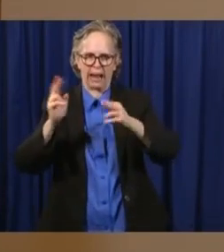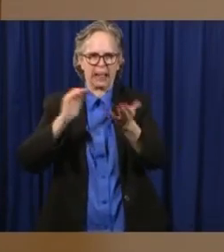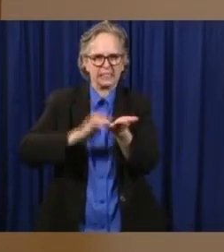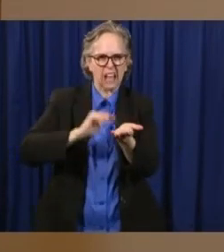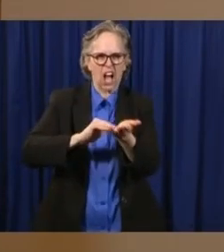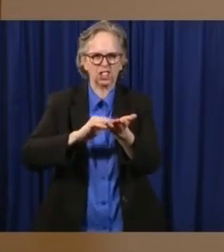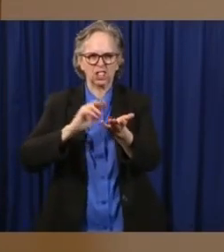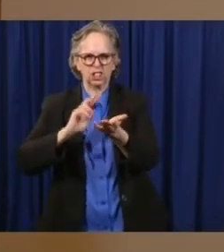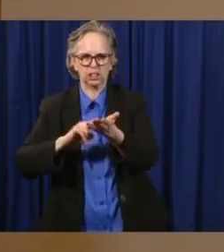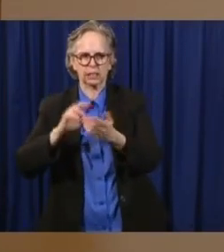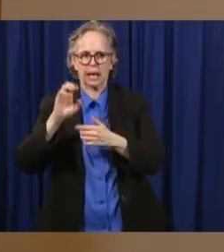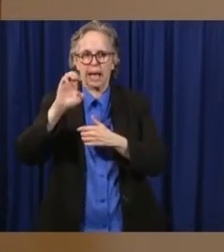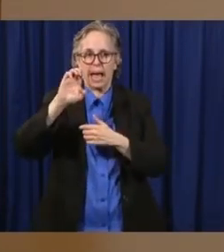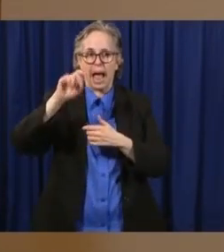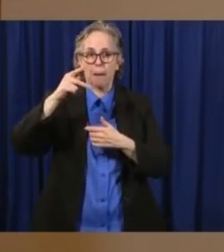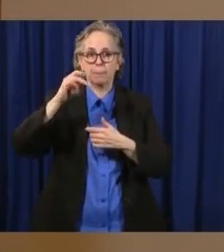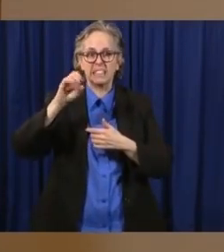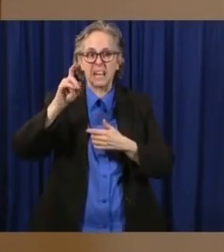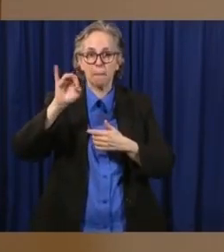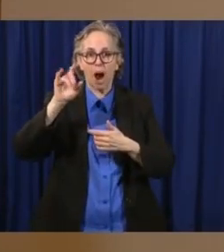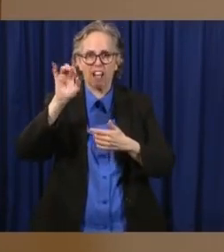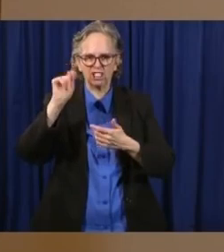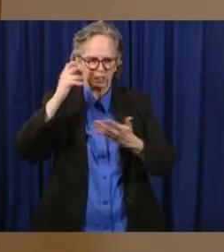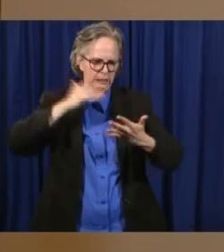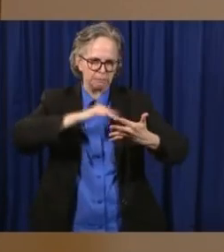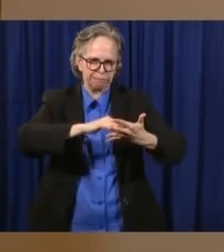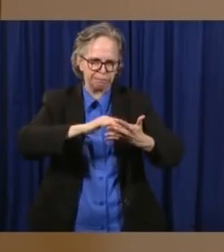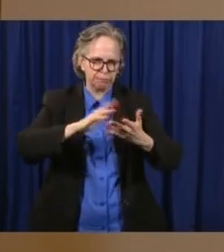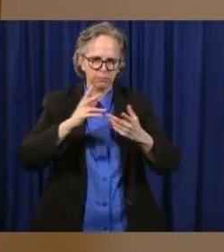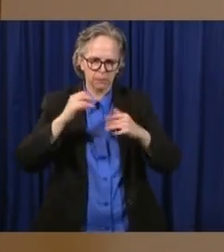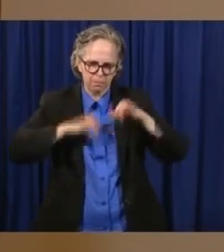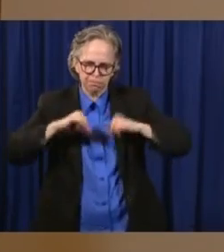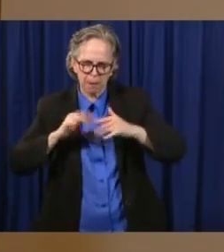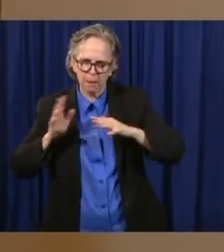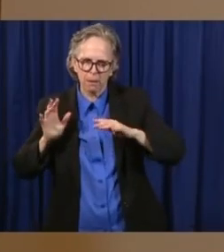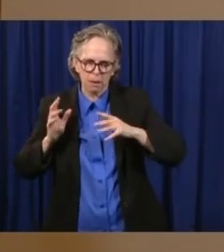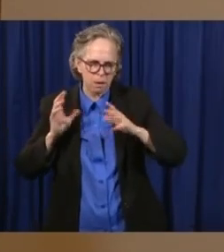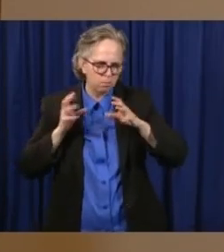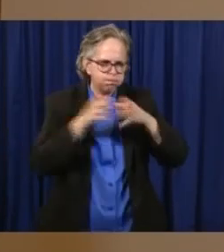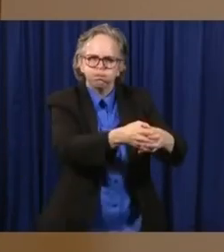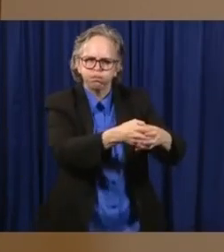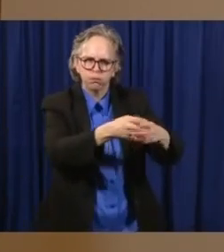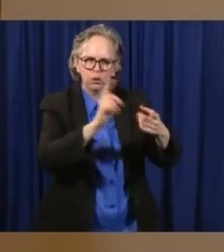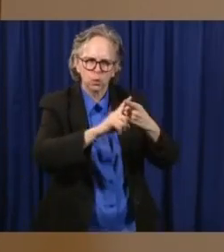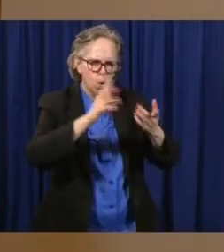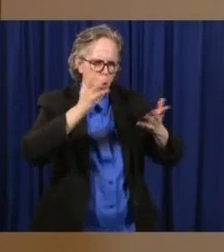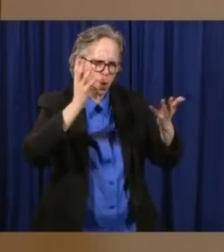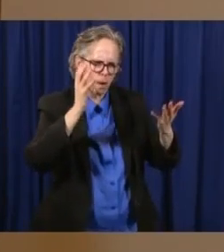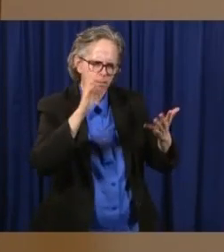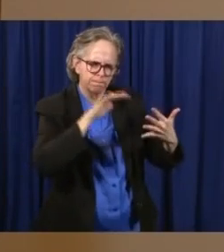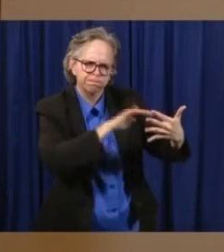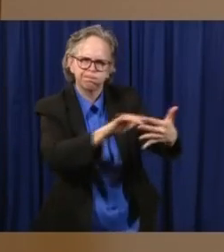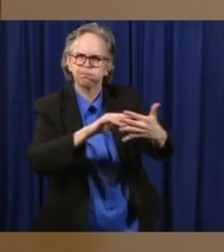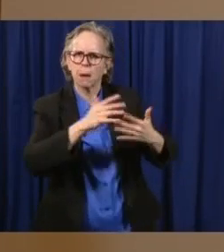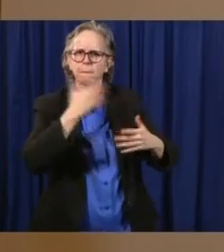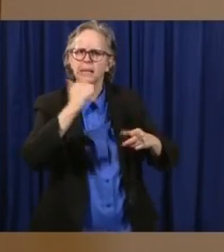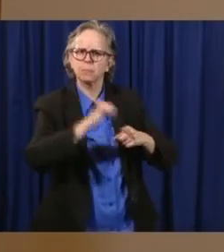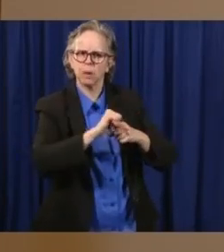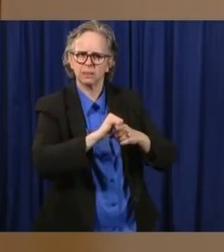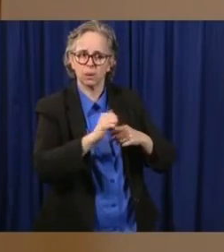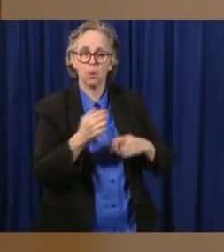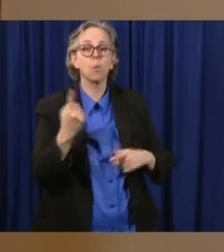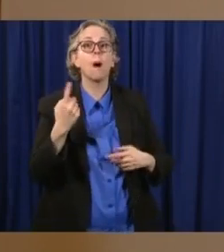them through the best practices. But I can tell you, they are suffering out there from a shortage of PPE. Tell